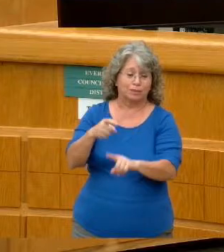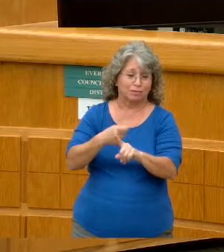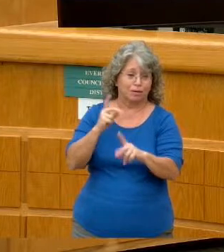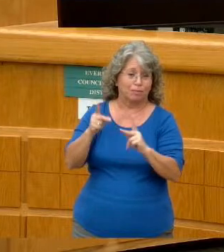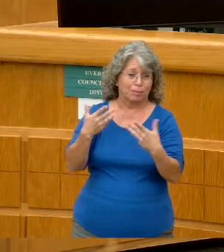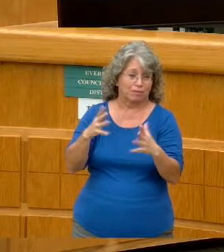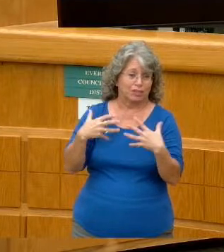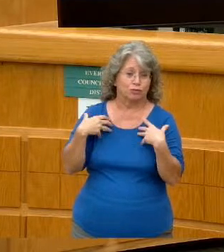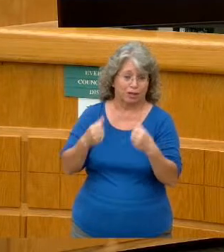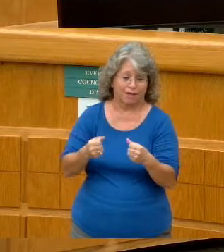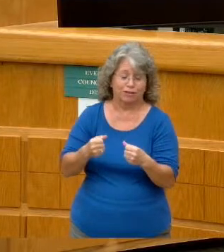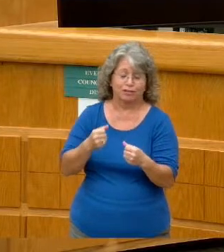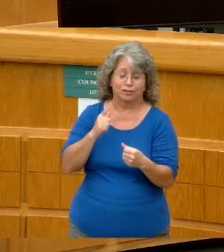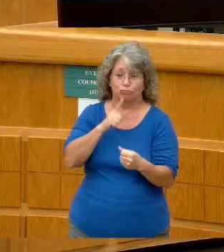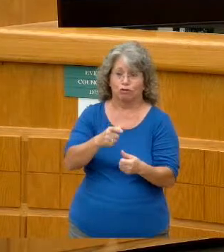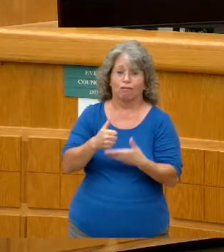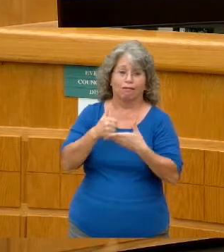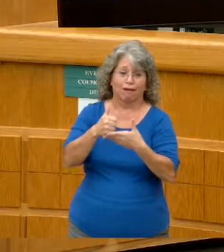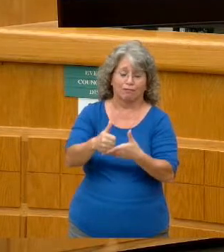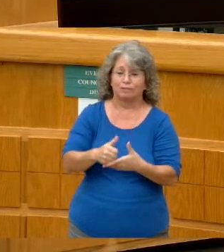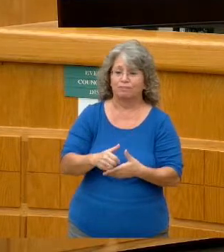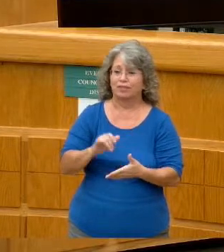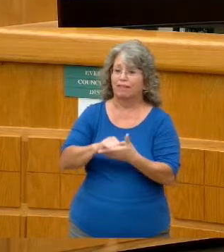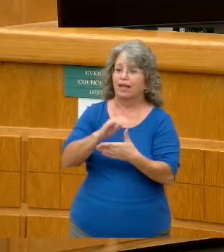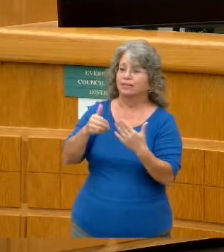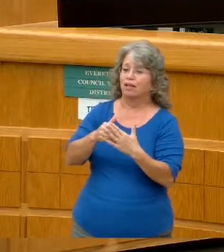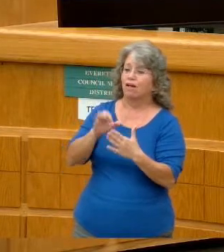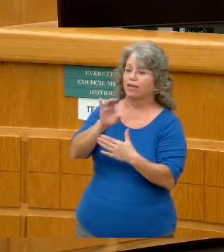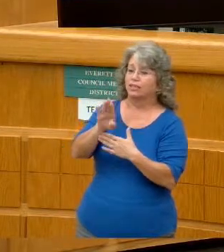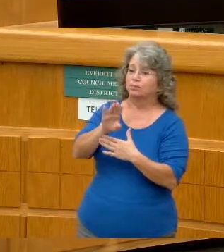So, That's all the questions from Facebook. We